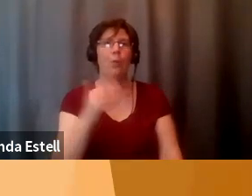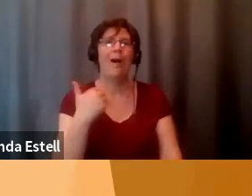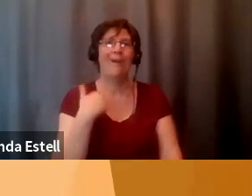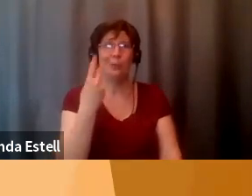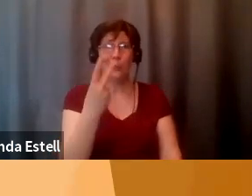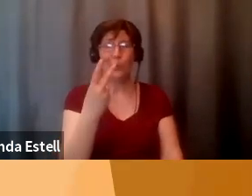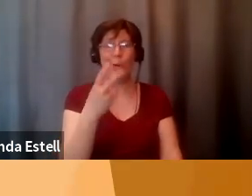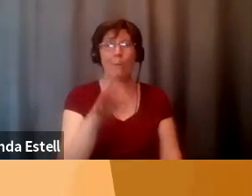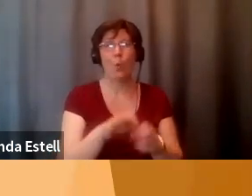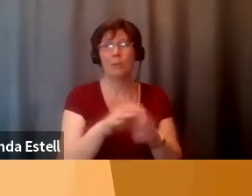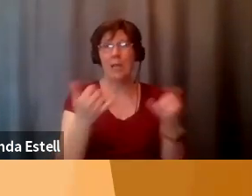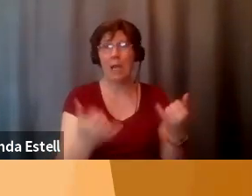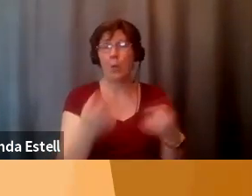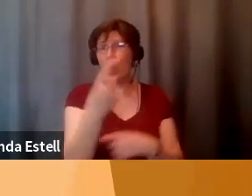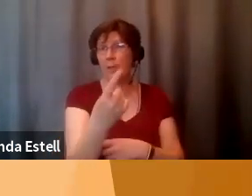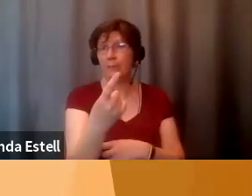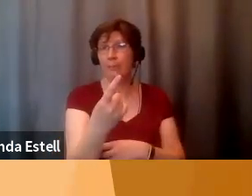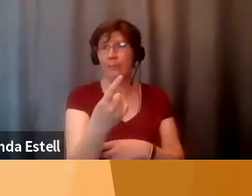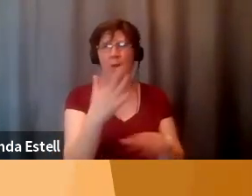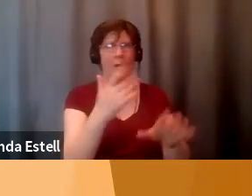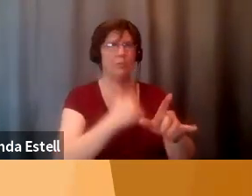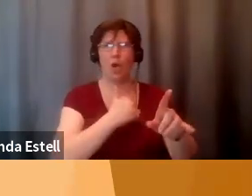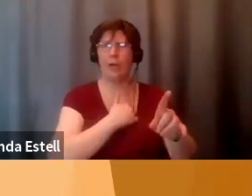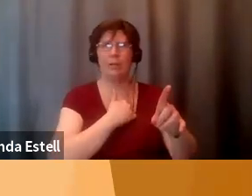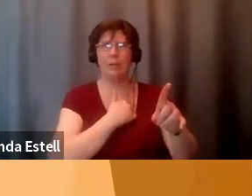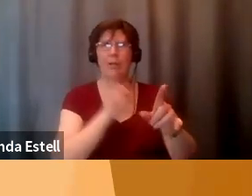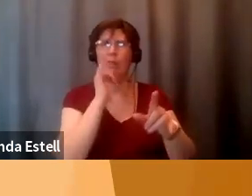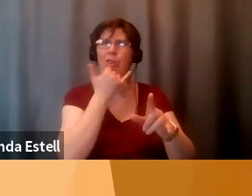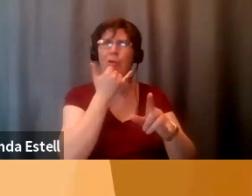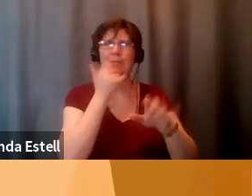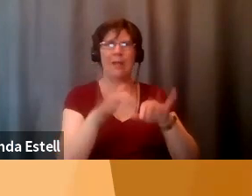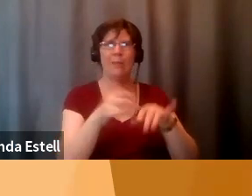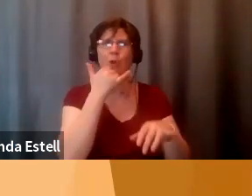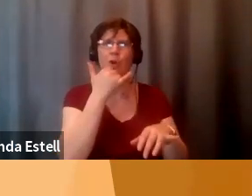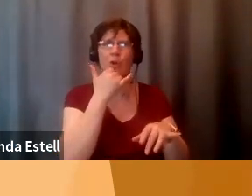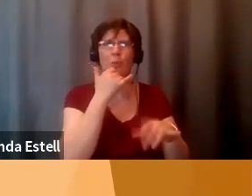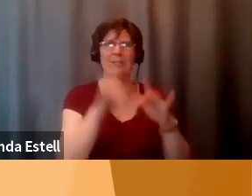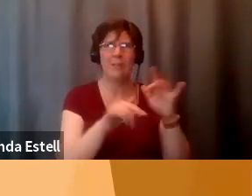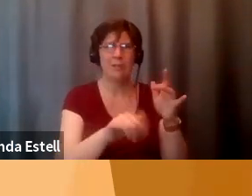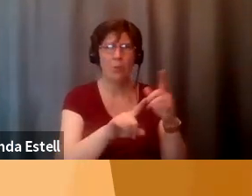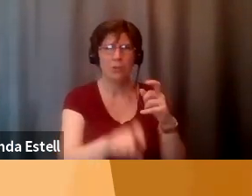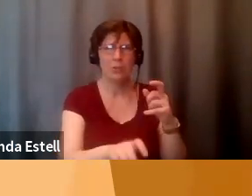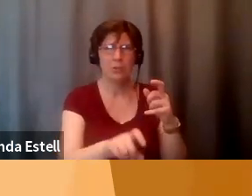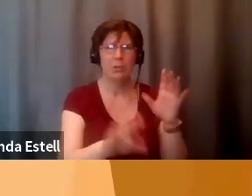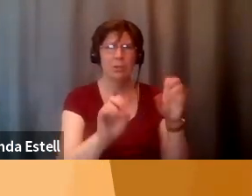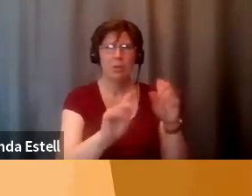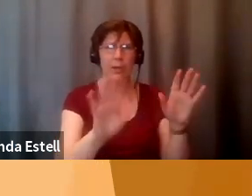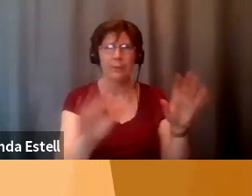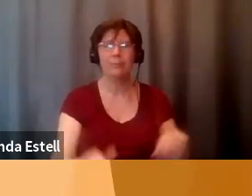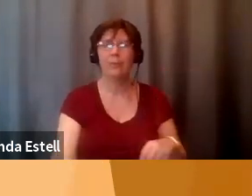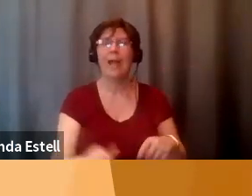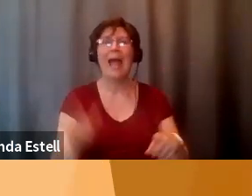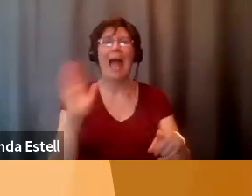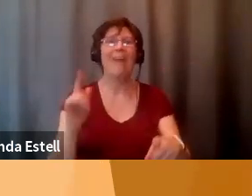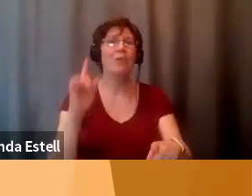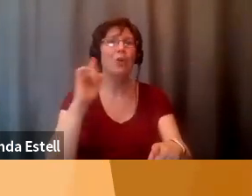polls today. One is, oh, I'm sorry, I mistyped this. Oh, are we skipping this one? Let's see. Okay. So have